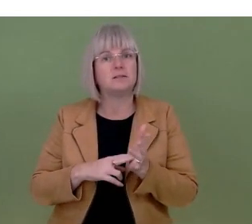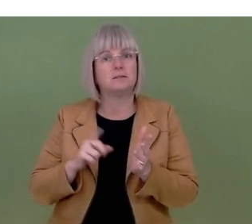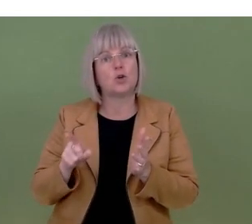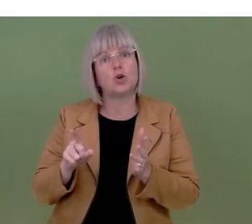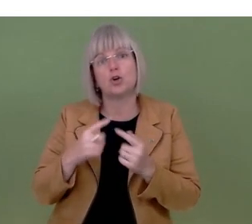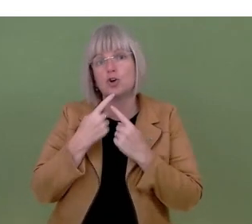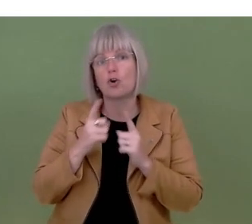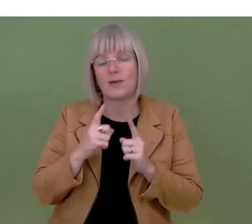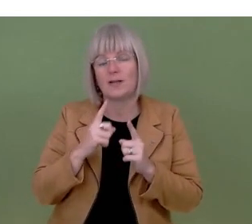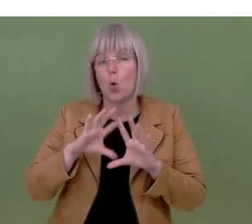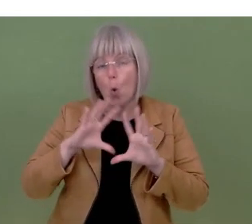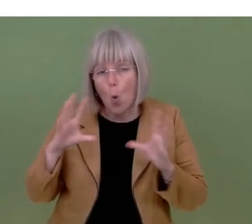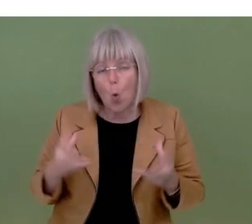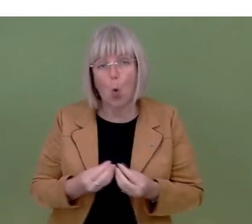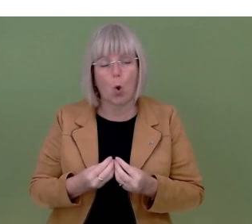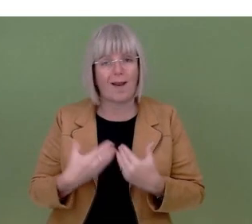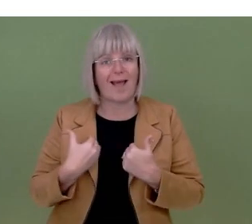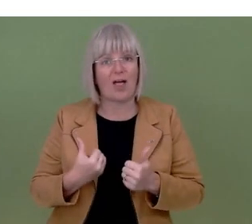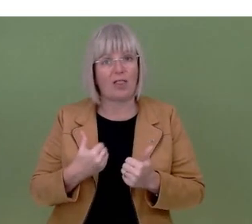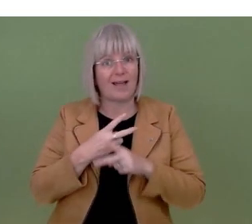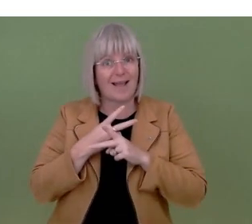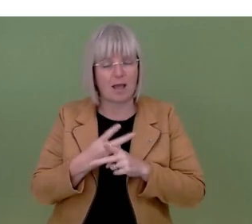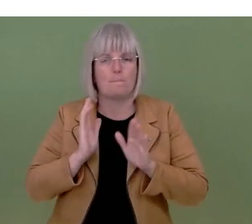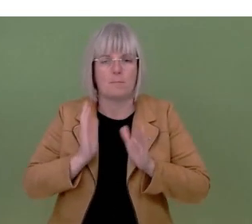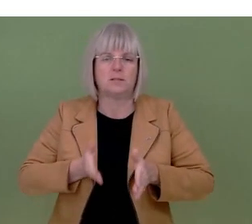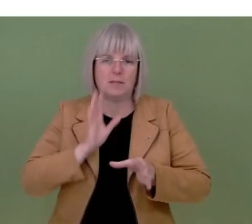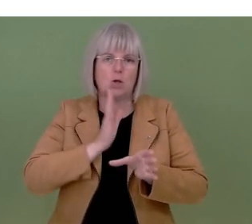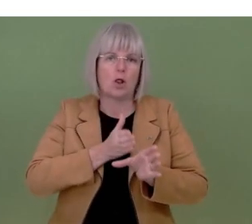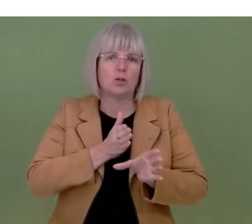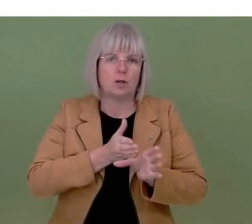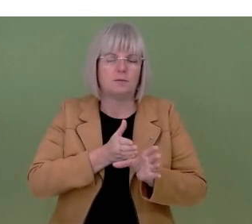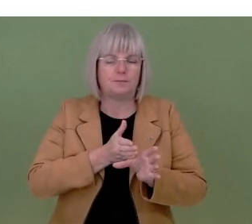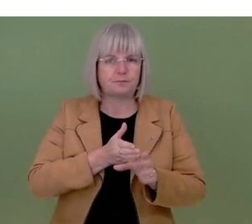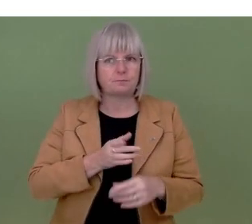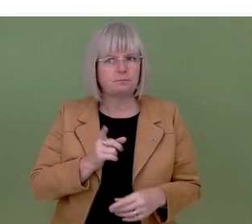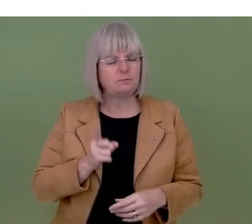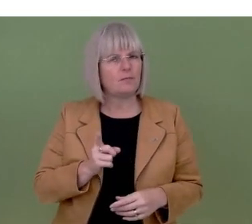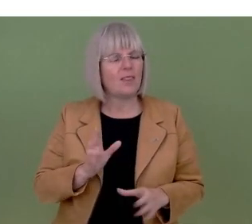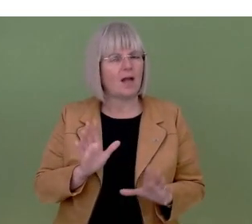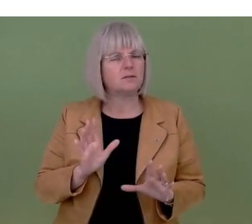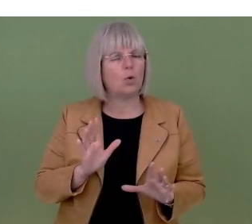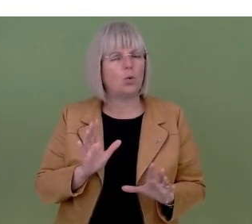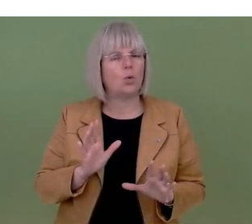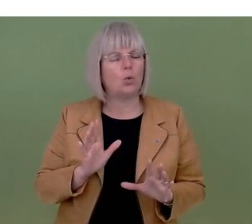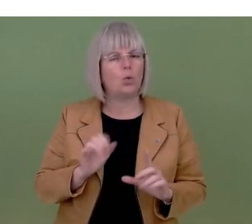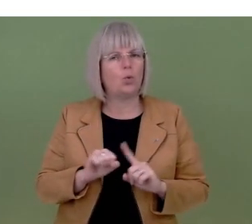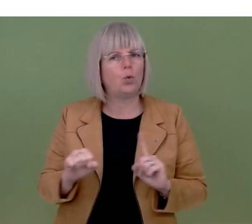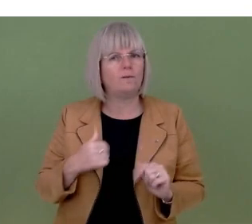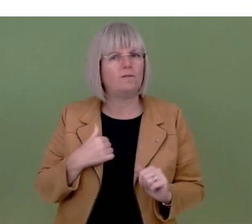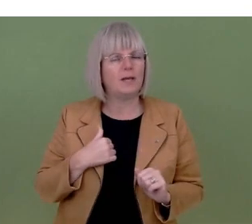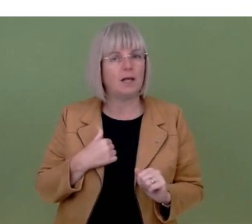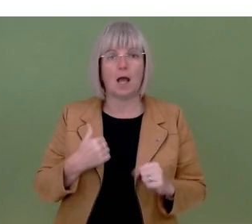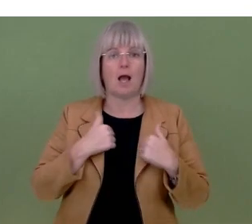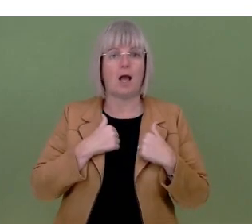me. One of my roles is I'm responsible for the psychological teaching and learning of medical students at the University